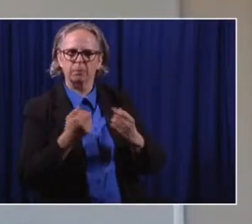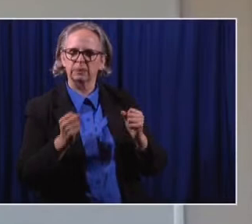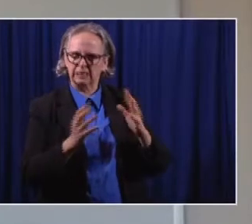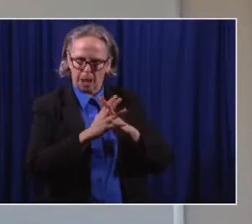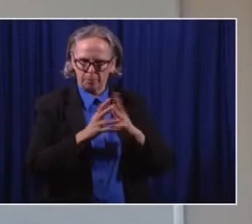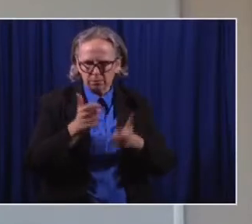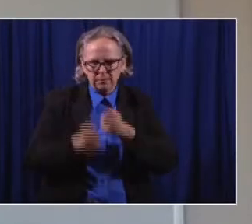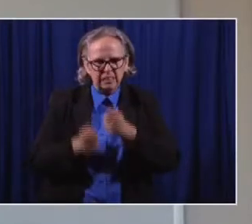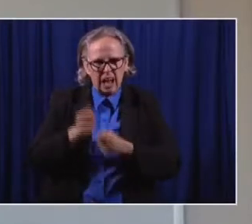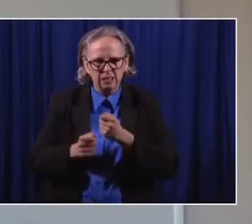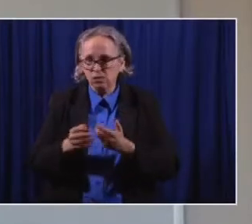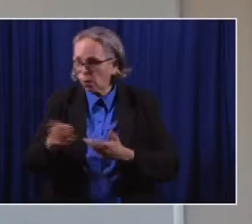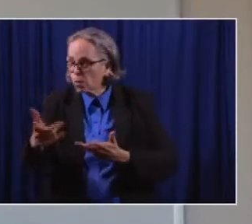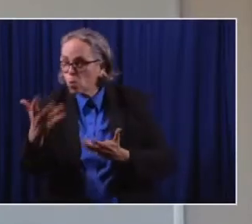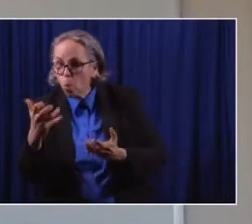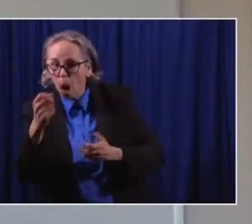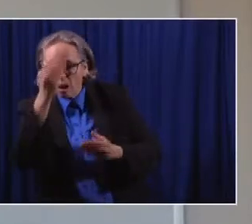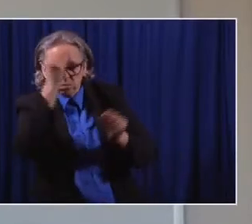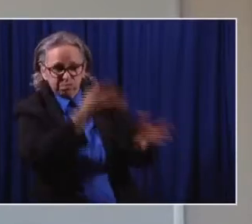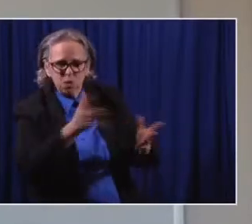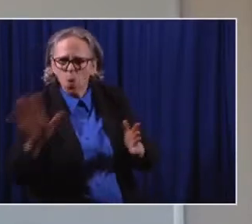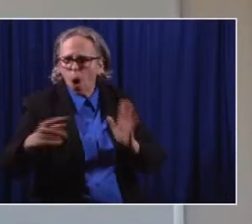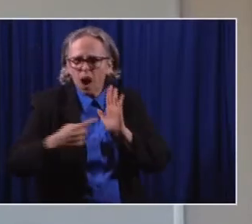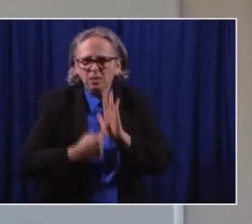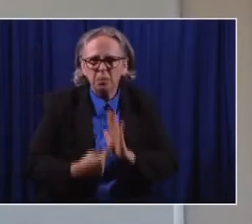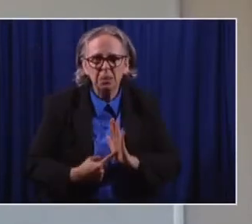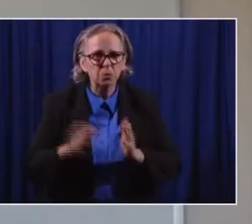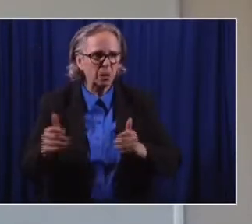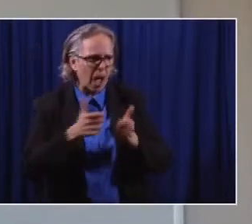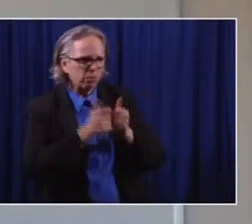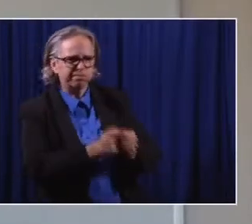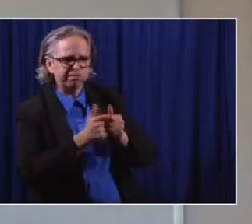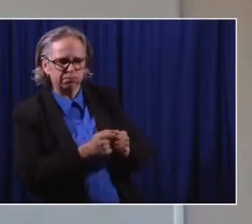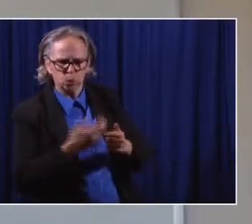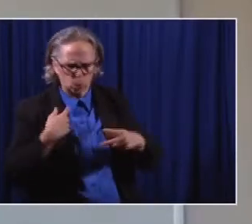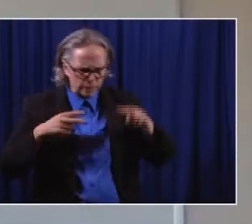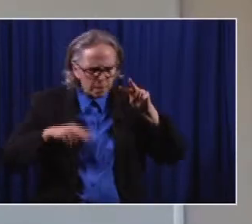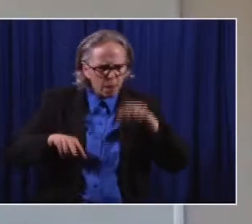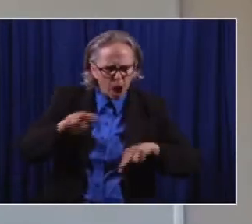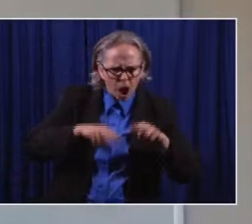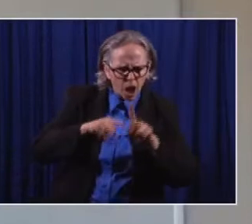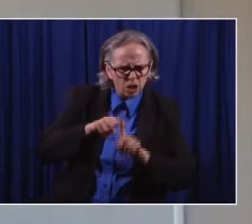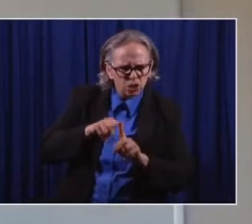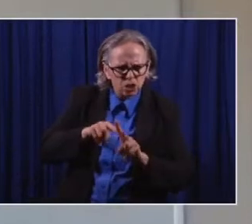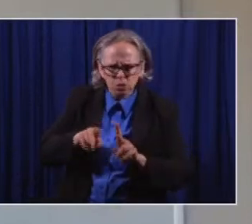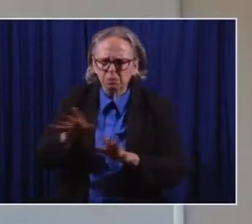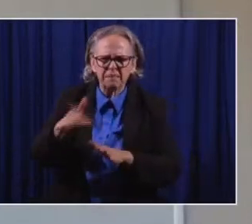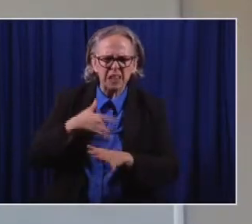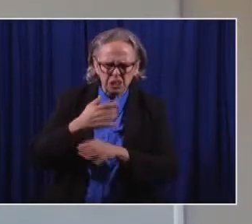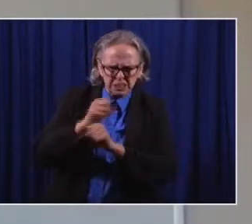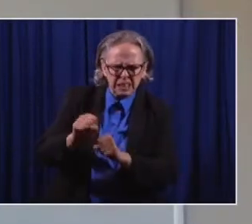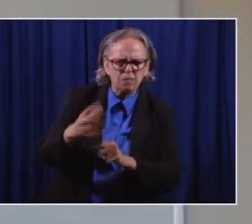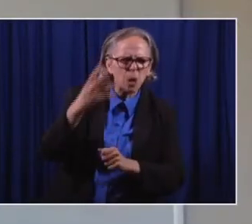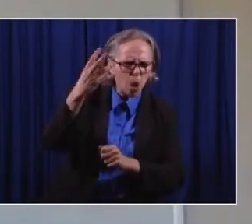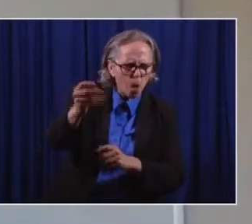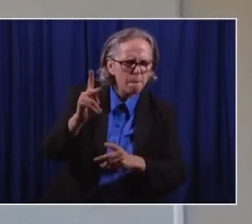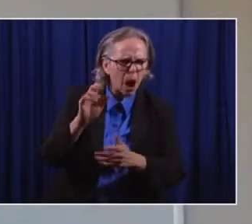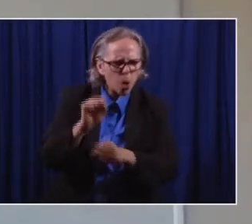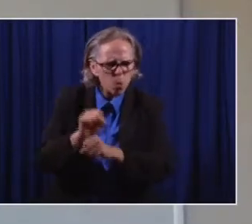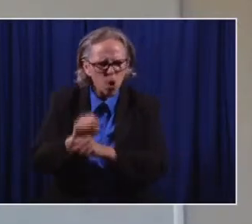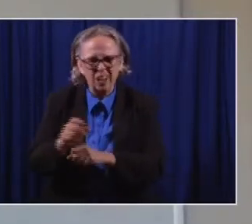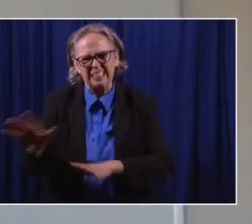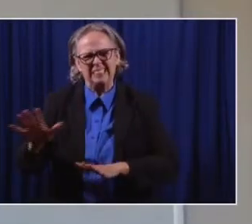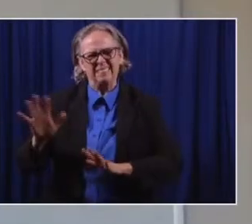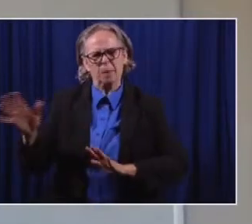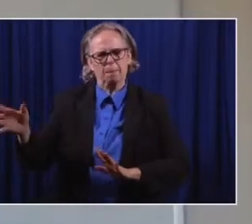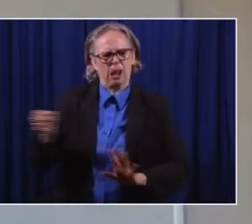It helps us determine on when it's safe for them to return to work, whether or not they should be tested. So it helps get some information